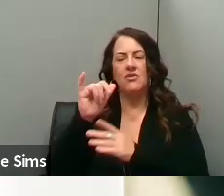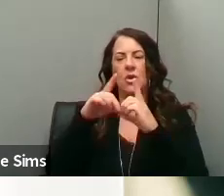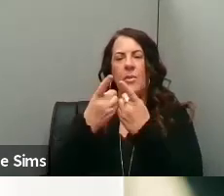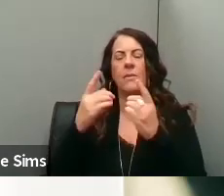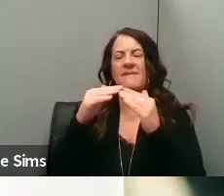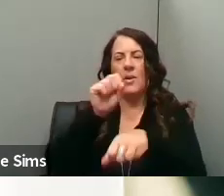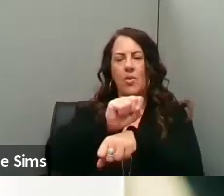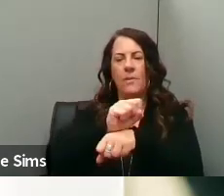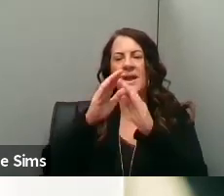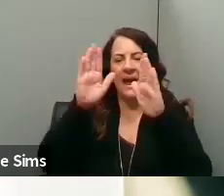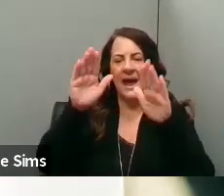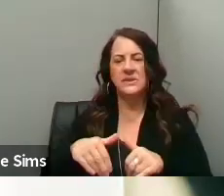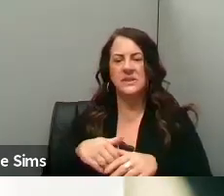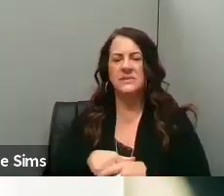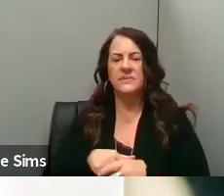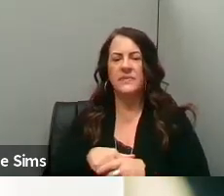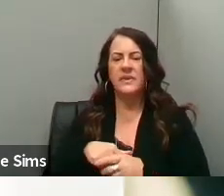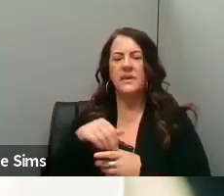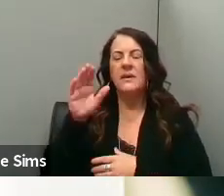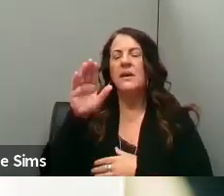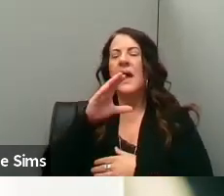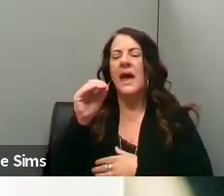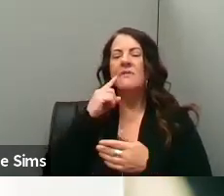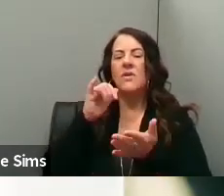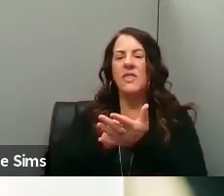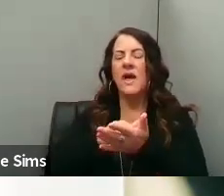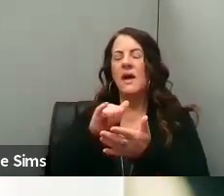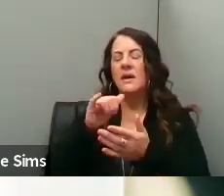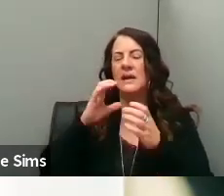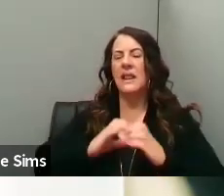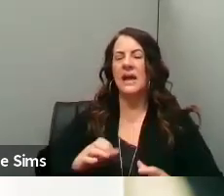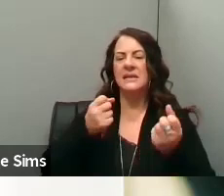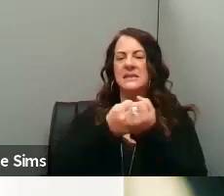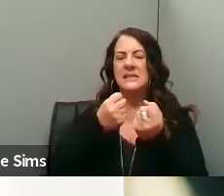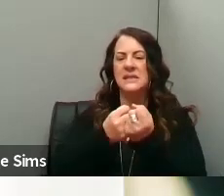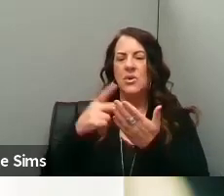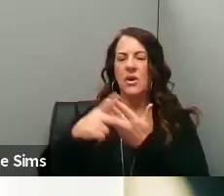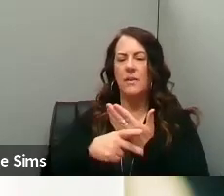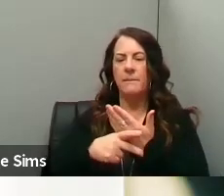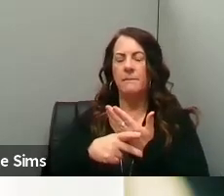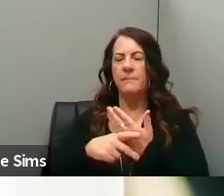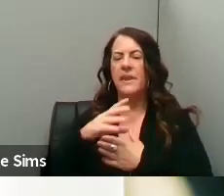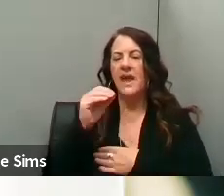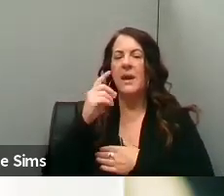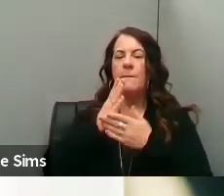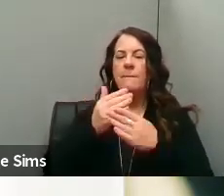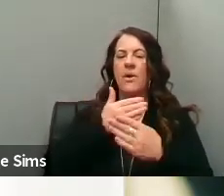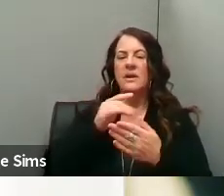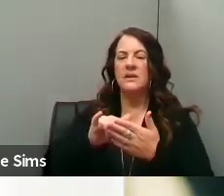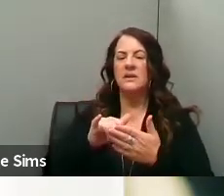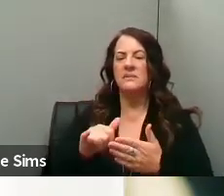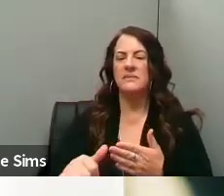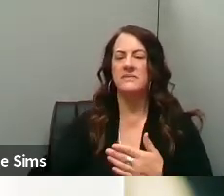Stephen is a staff attorney working primarily in the Client Assistance Program. Prior to joining Disability Rights California,